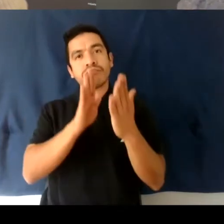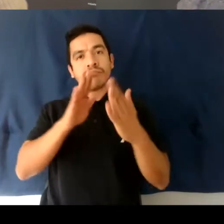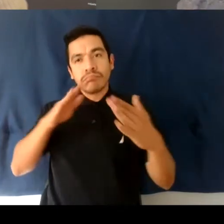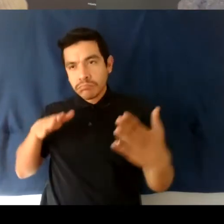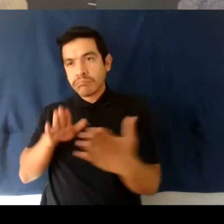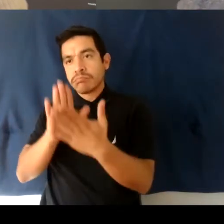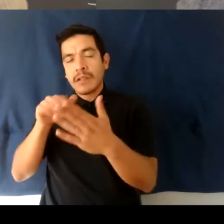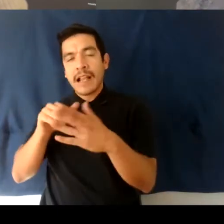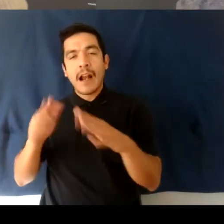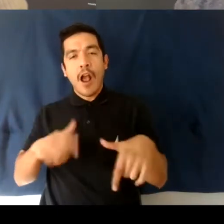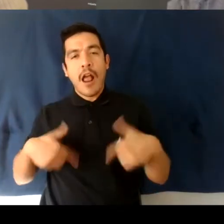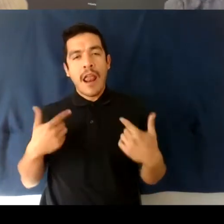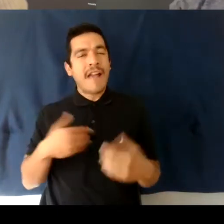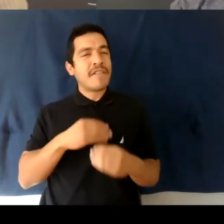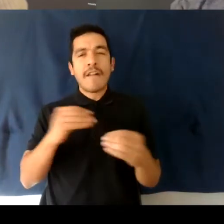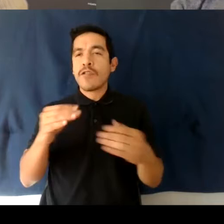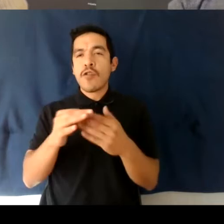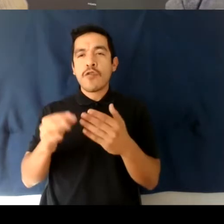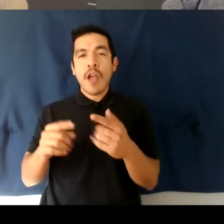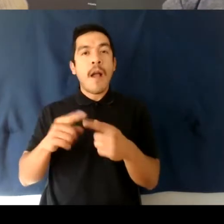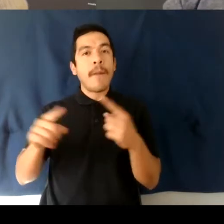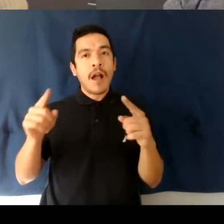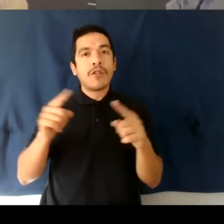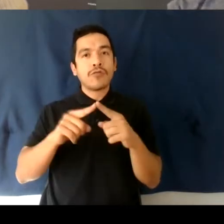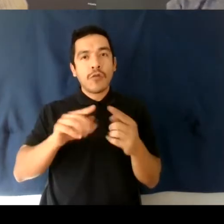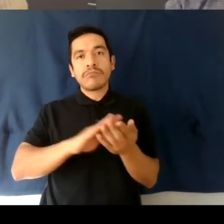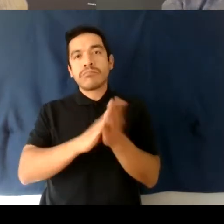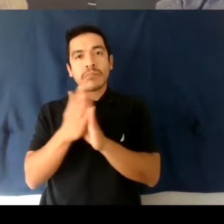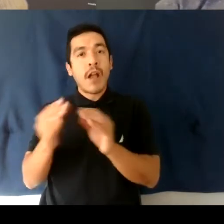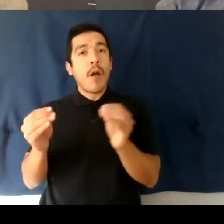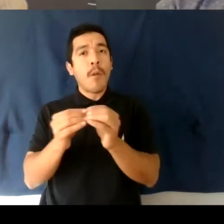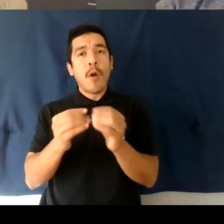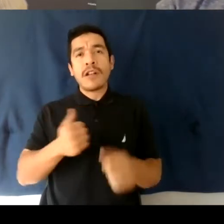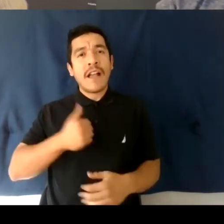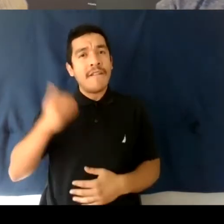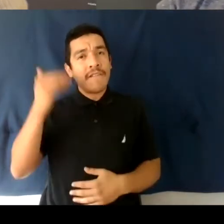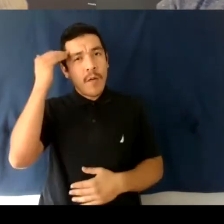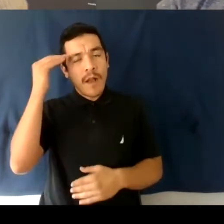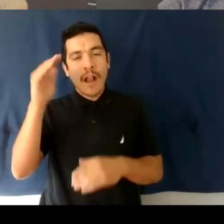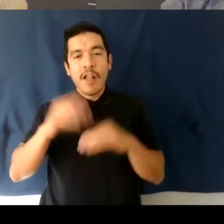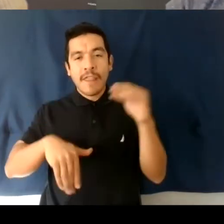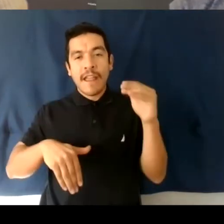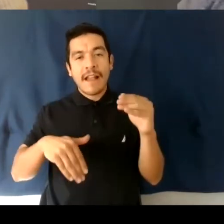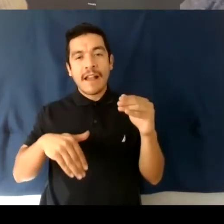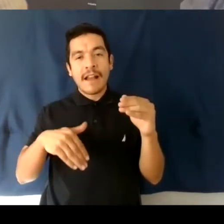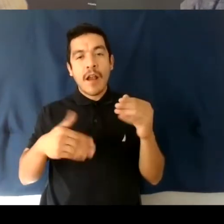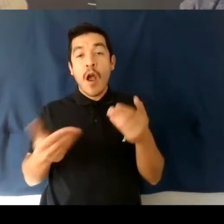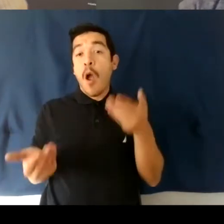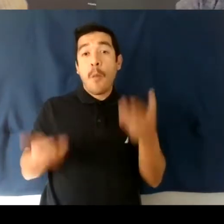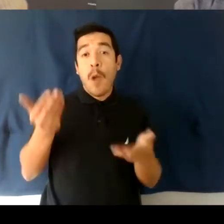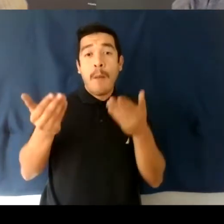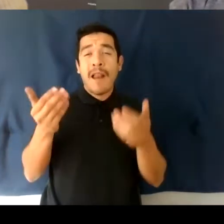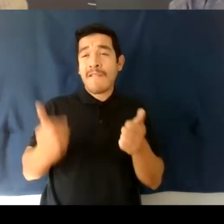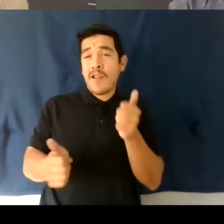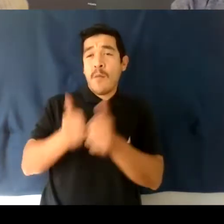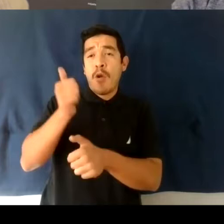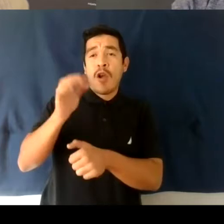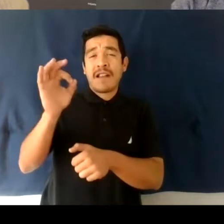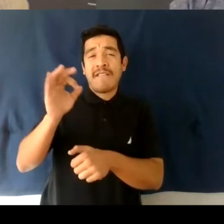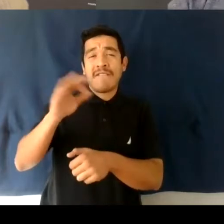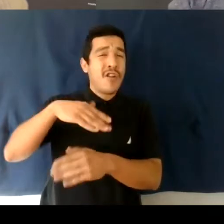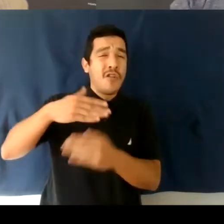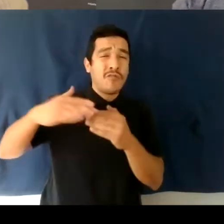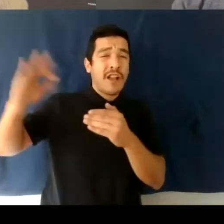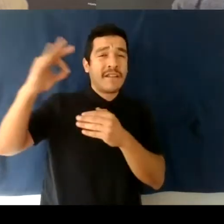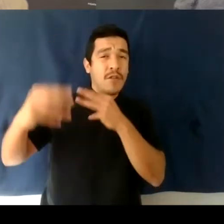you have no choice but to be more self-aware than probably the majority of the rest of